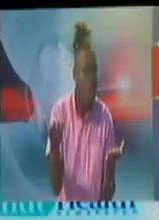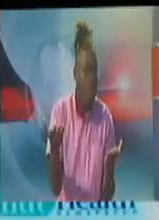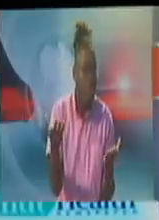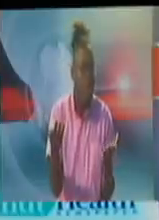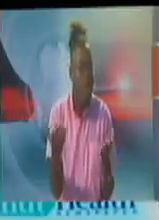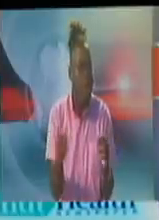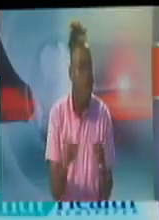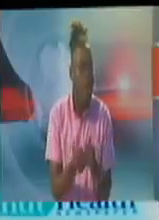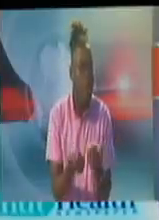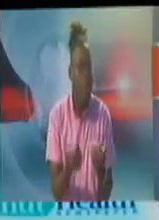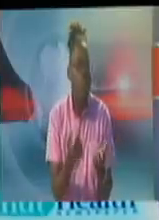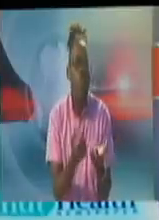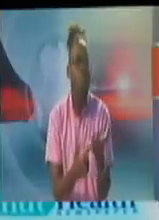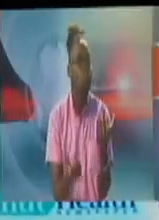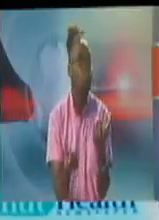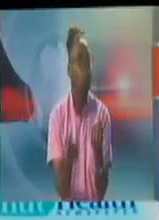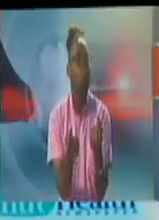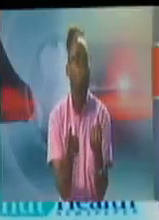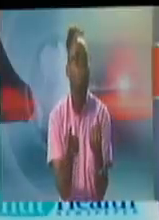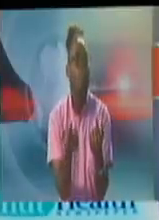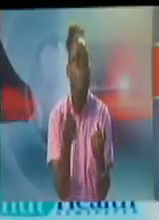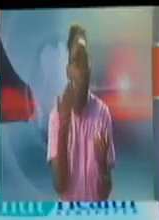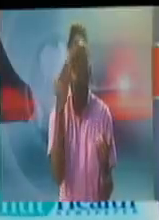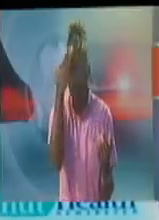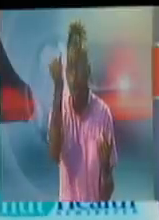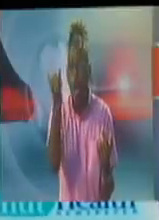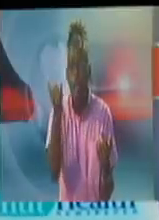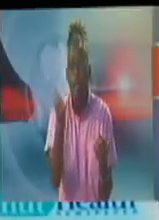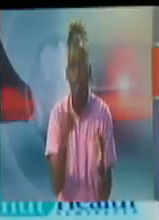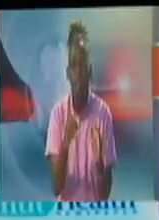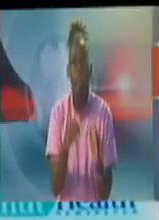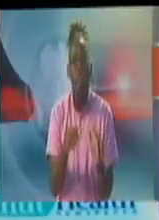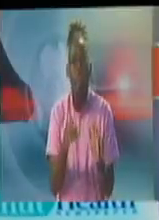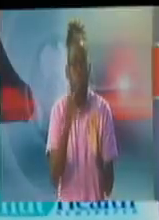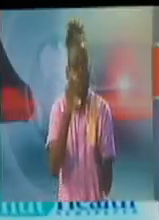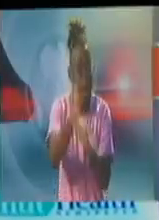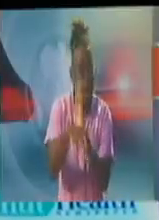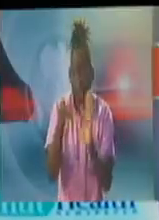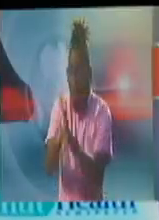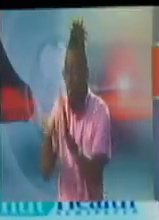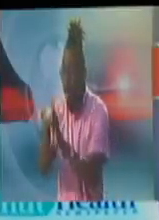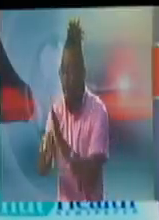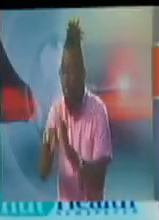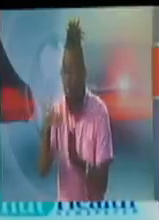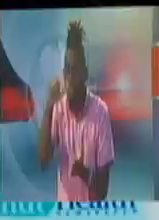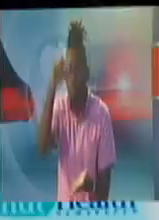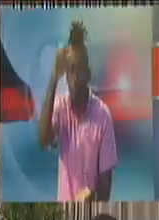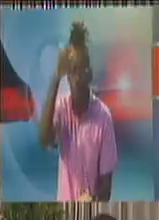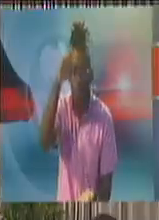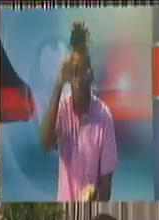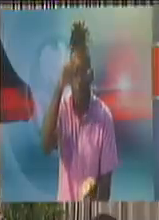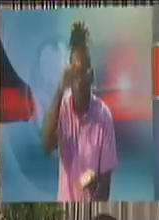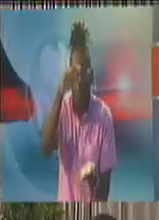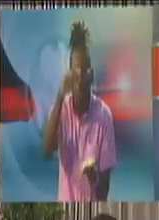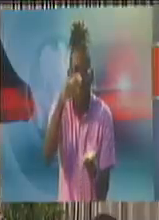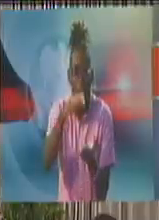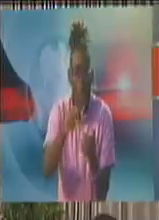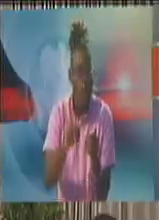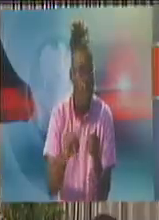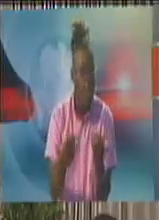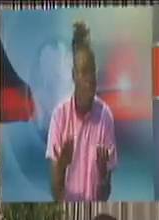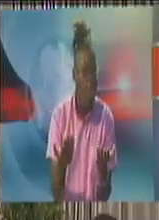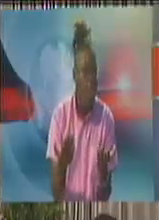that would have probably helped? Would it be, do you see it as being practical? Okay, so let me take you, let me